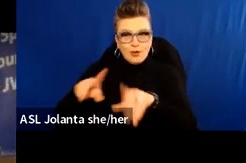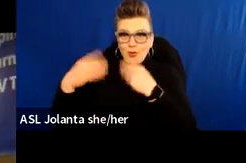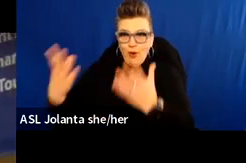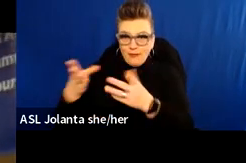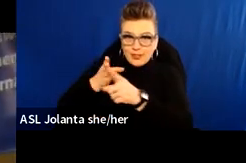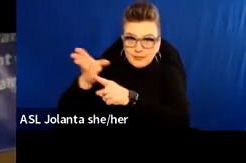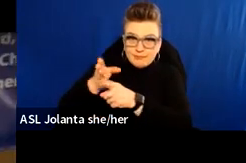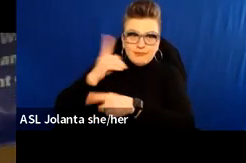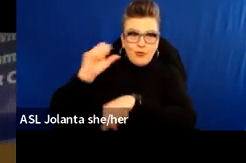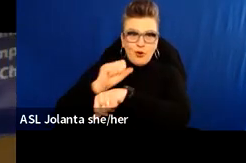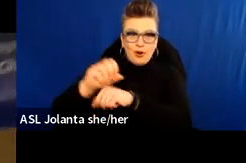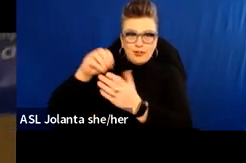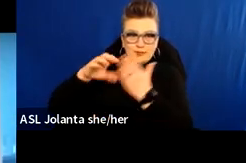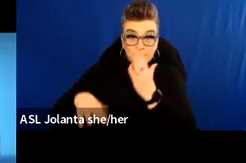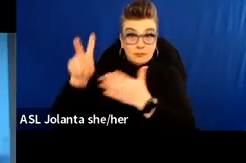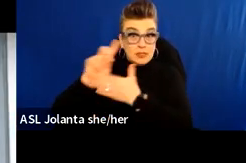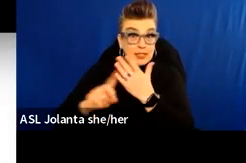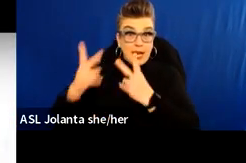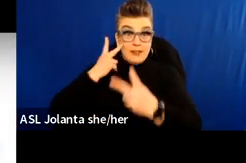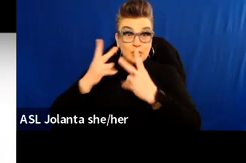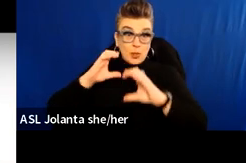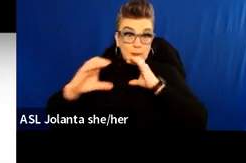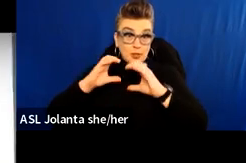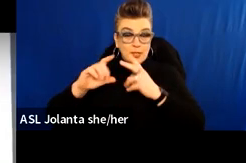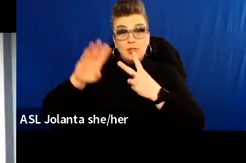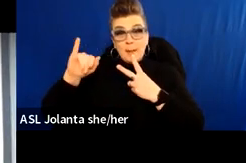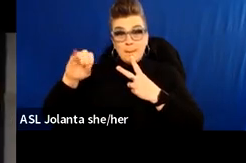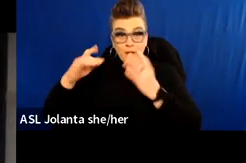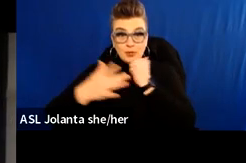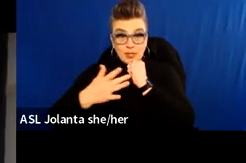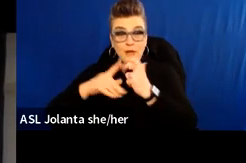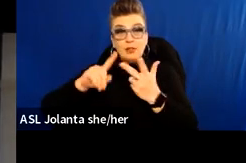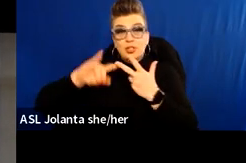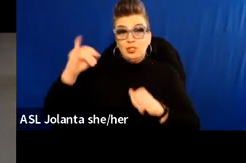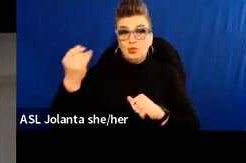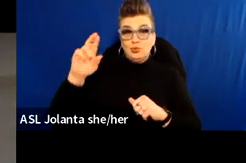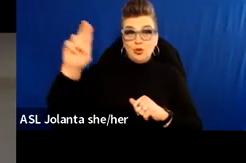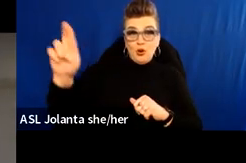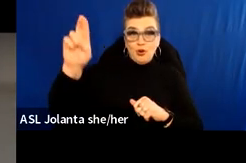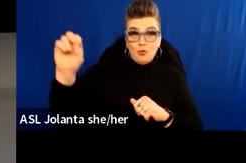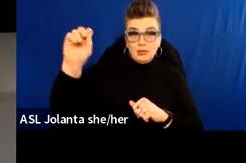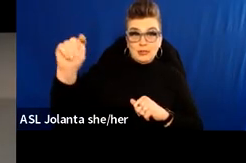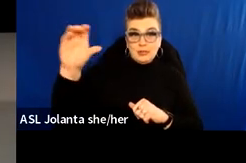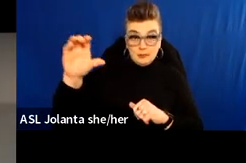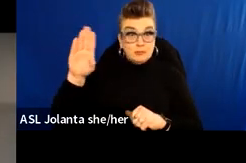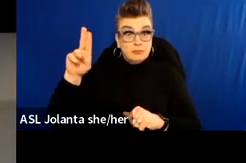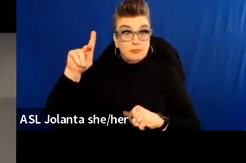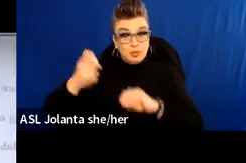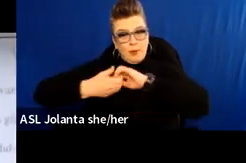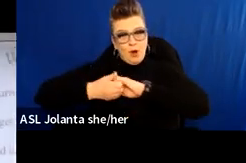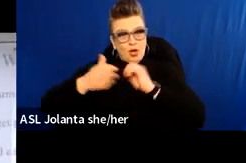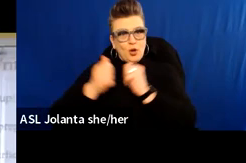students in design visual communications biotechnology and junior rotc burke partners with community